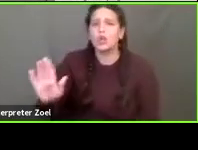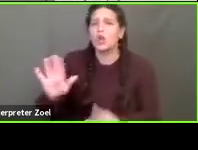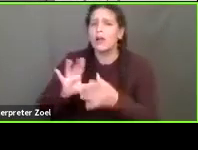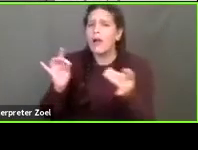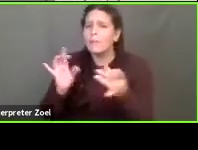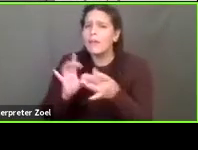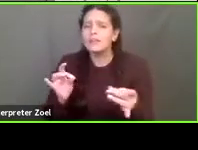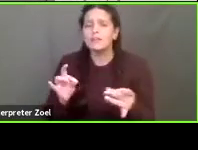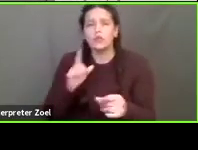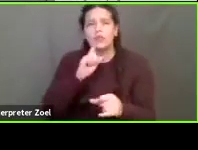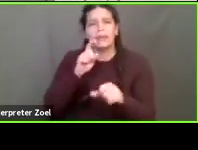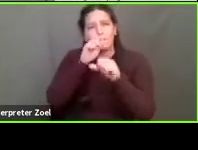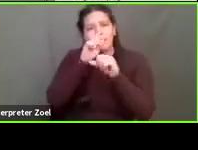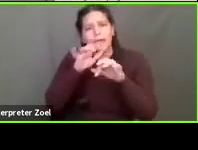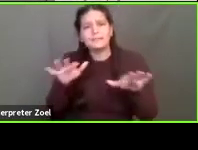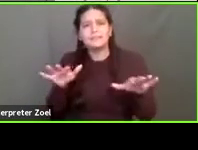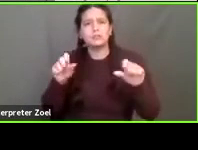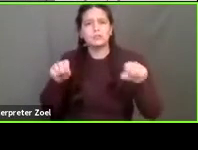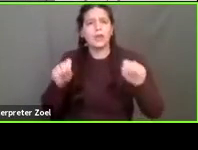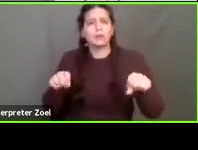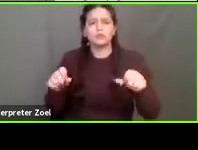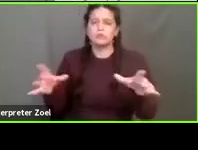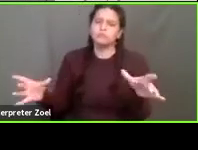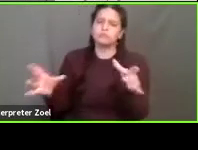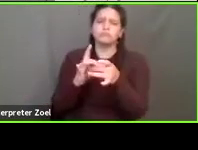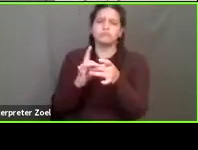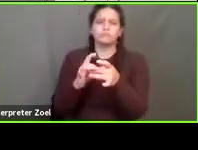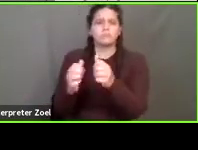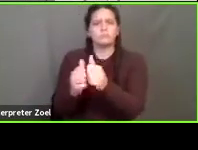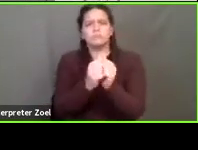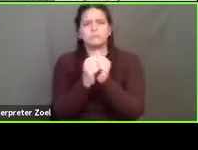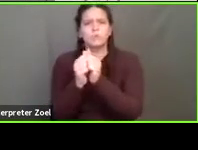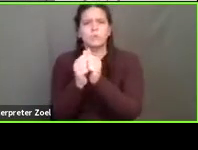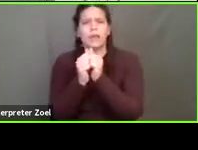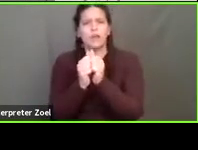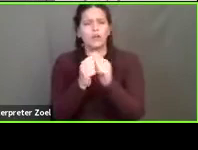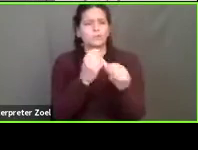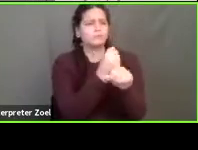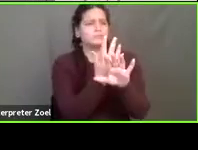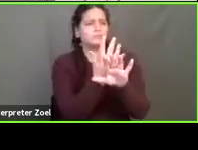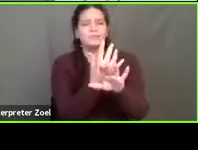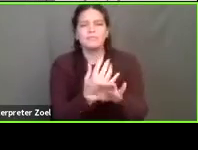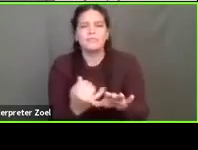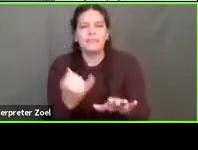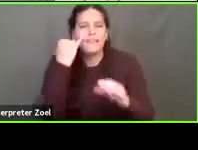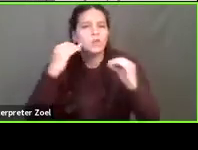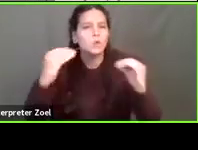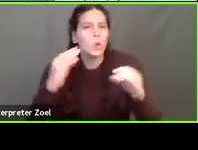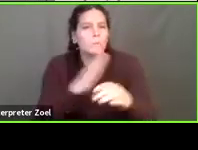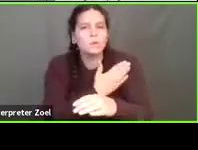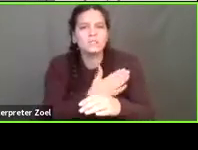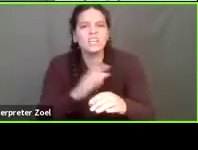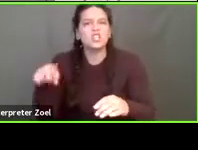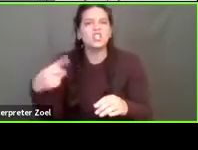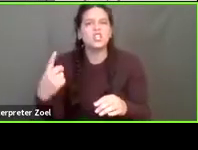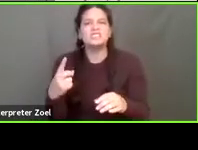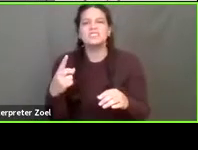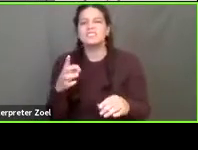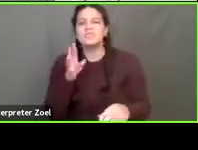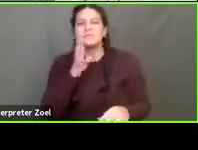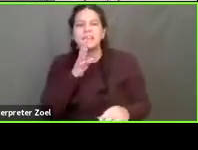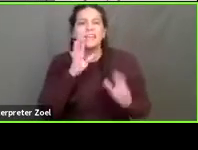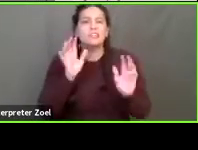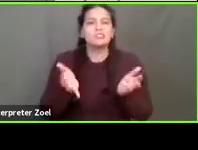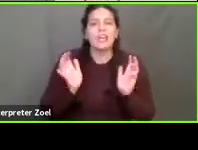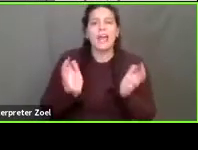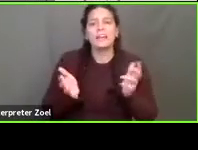really a blessing just to be able to come together. Even if there was no music right now, just to be able to speak and be able to talk